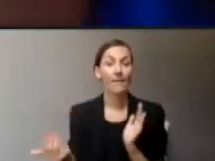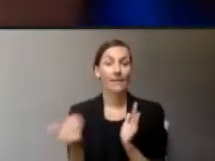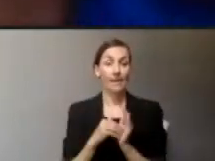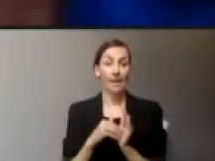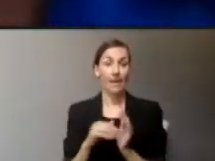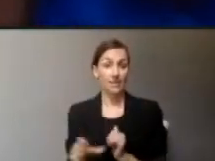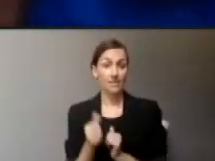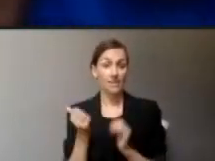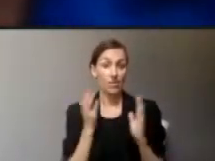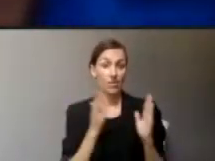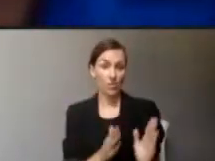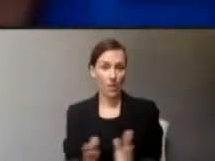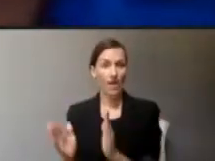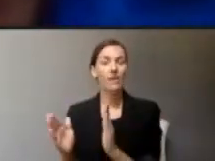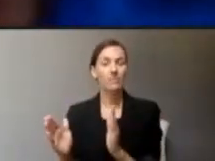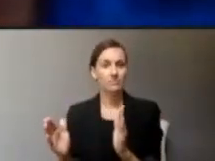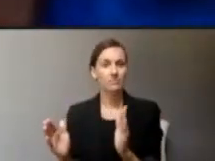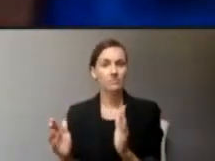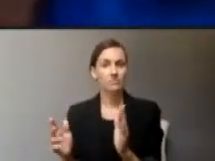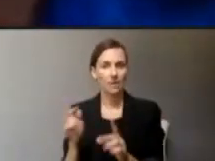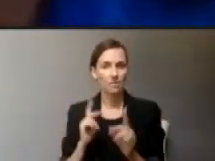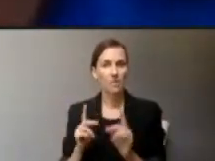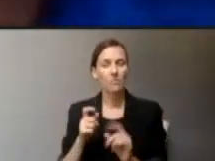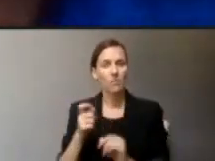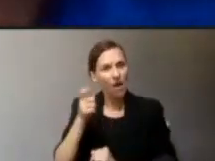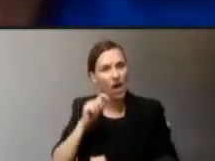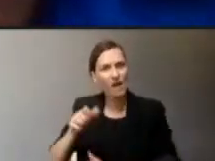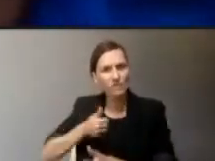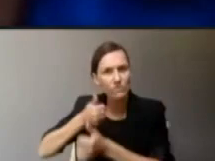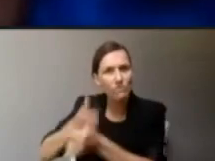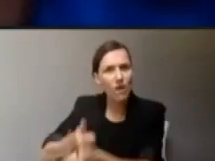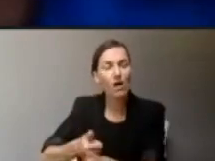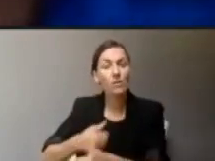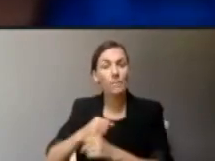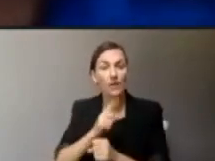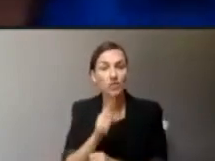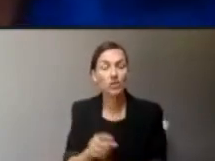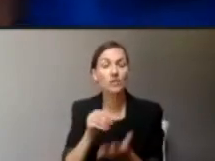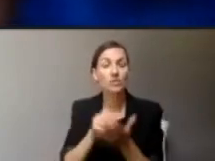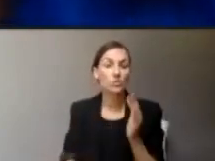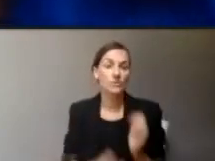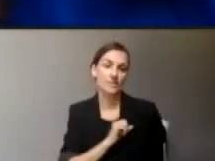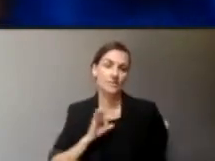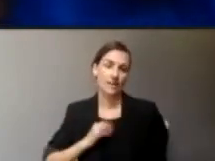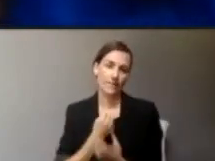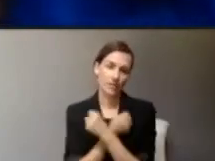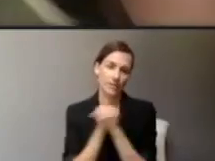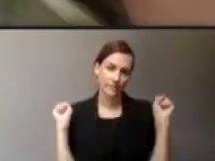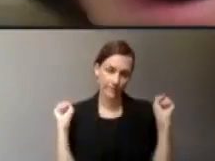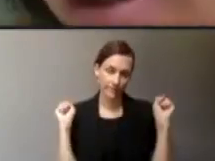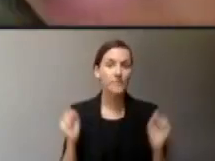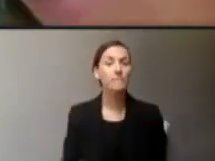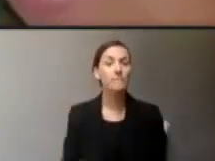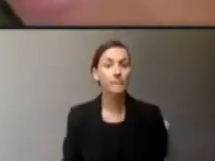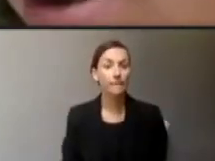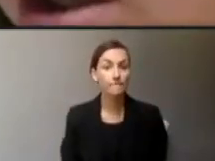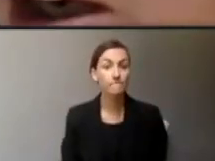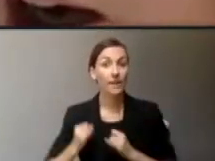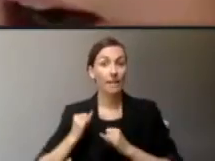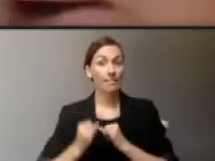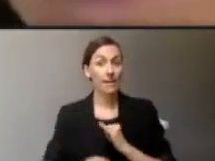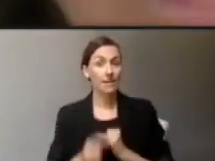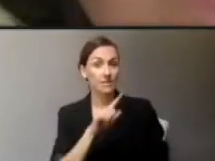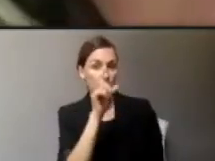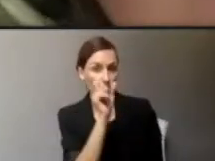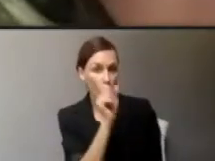way in which we're holding folks accountable to ensure we keep our students and our staff safe. And so one last